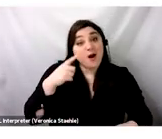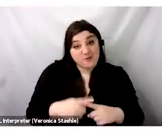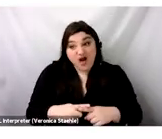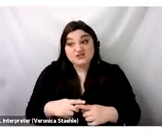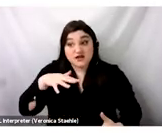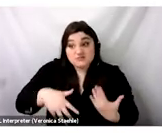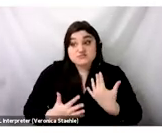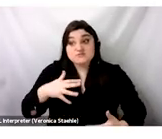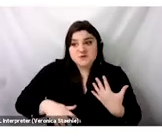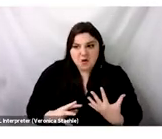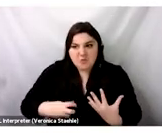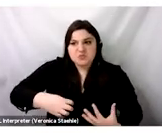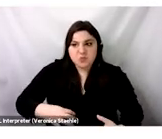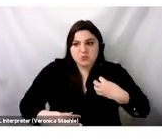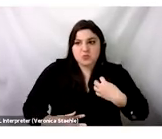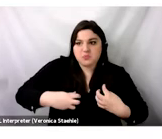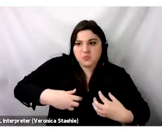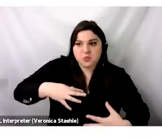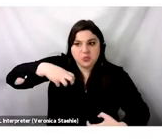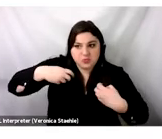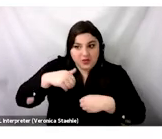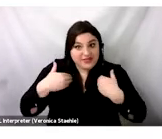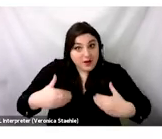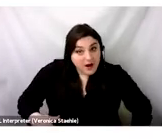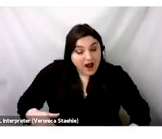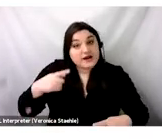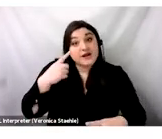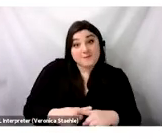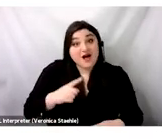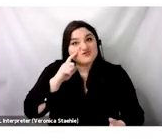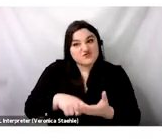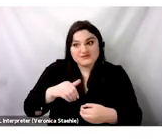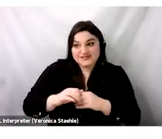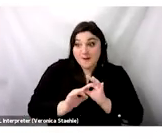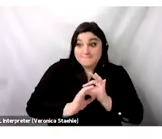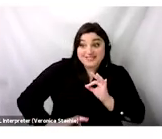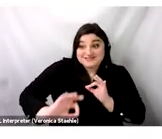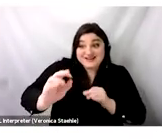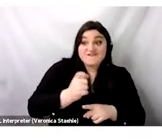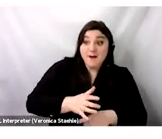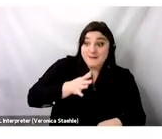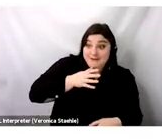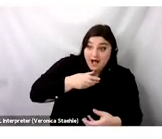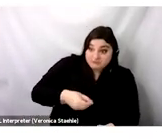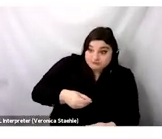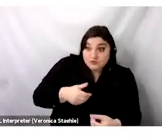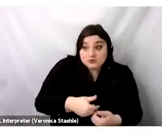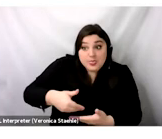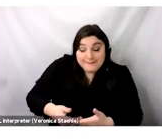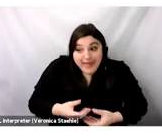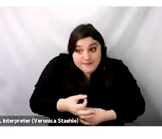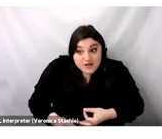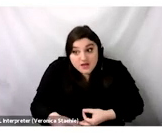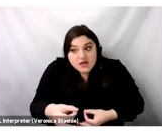be very scary is really looking into the implications from a public health perspective of how